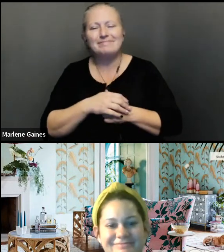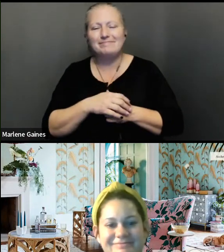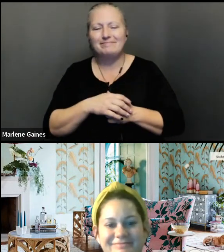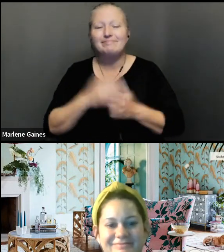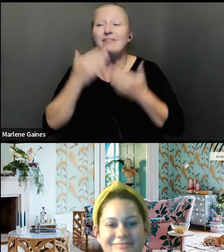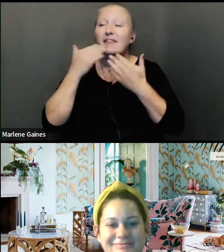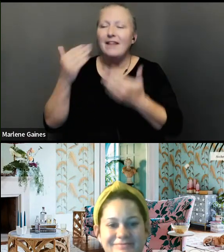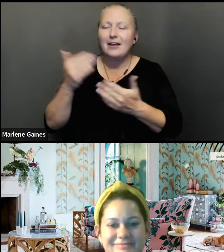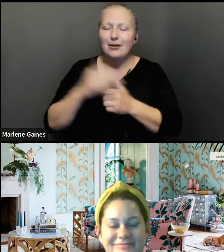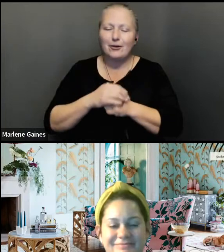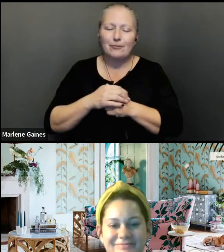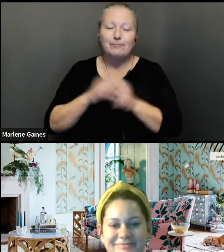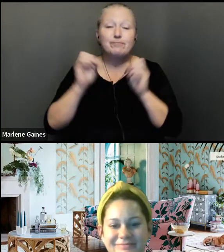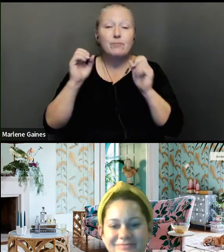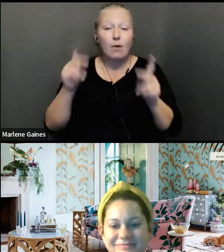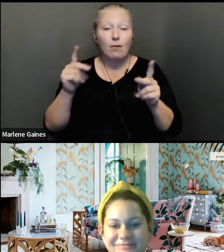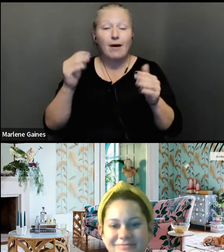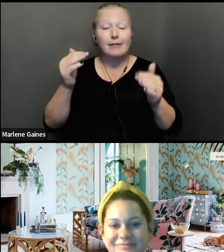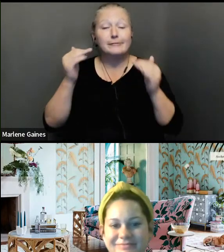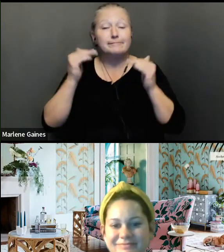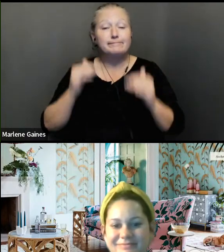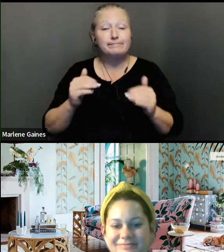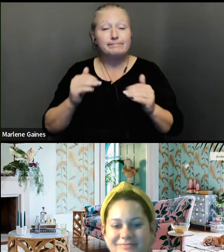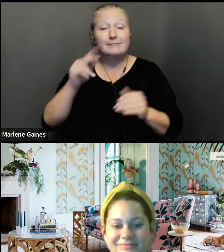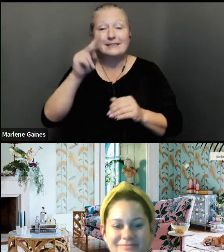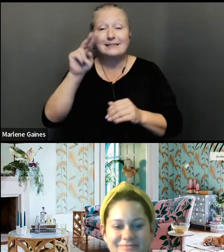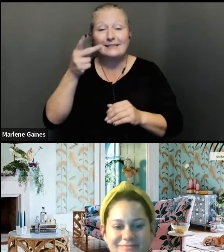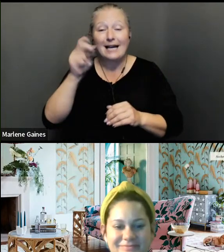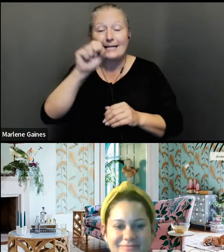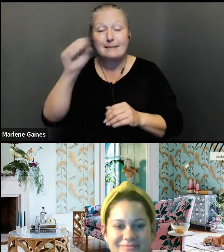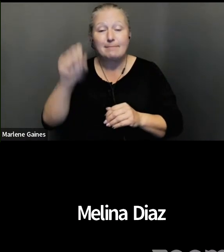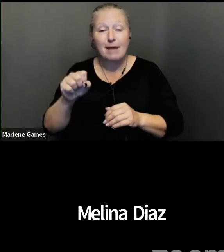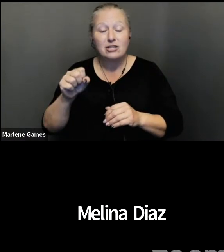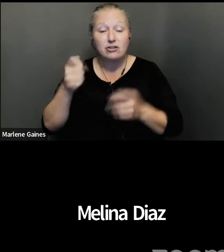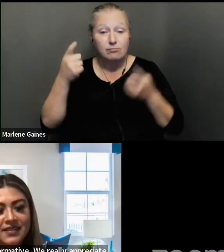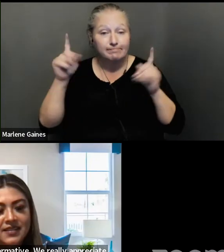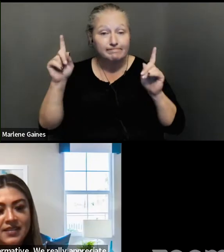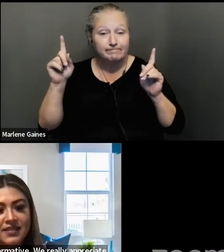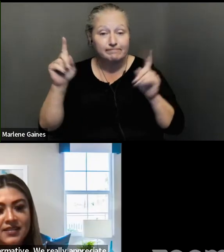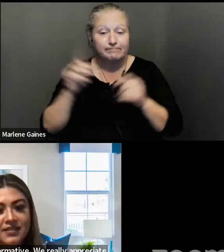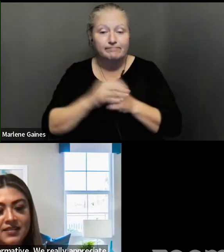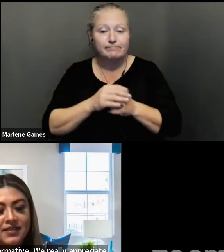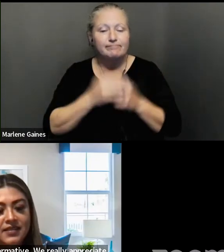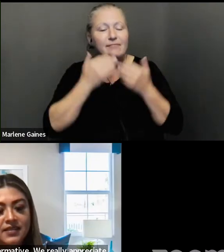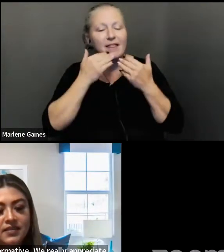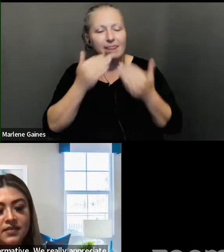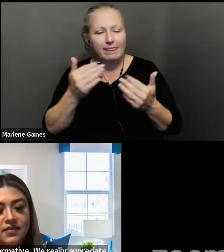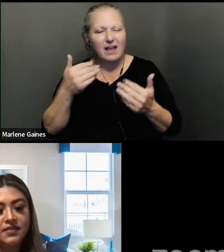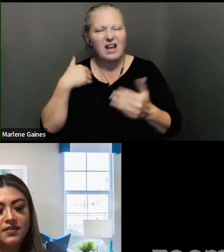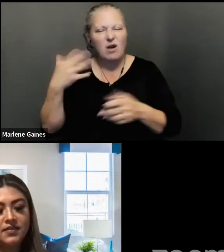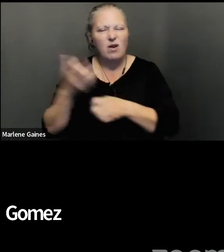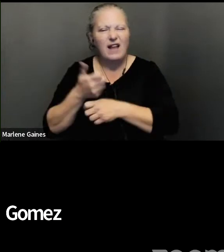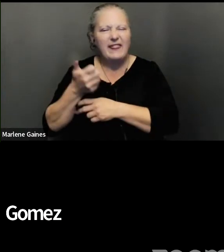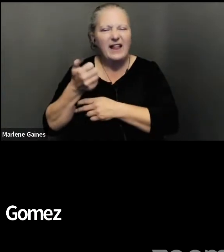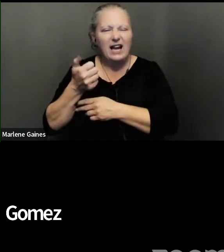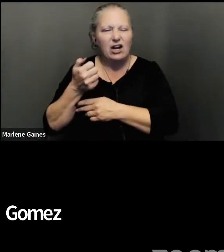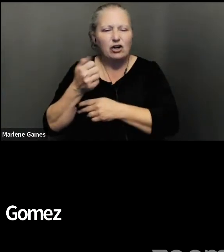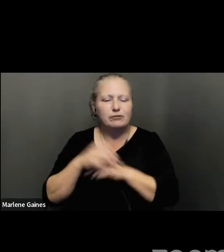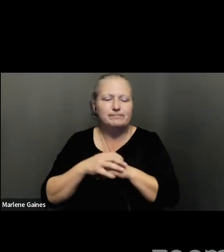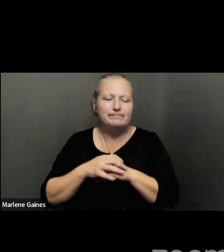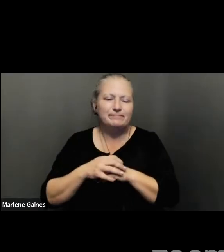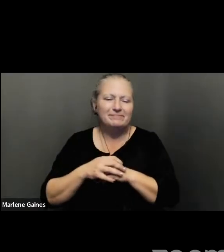you. All right. Moving on. Second semester accomplishments. Thank you. I'm going to grab the clicker. Grab the